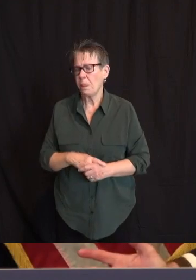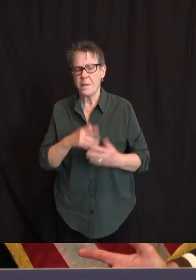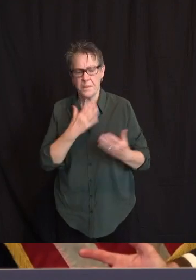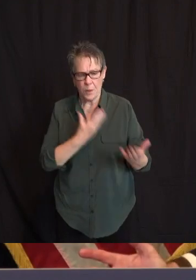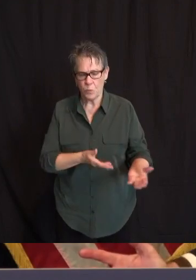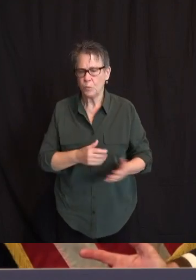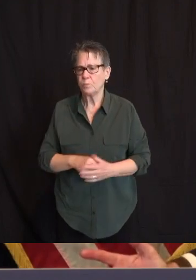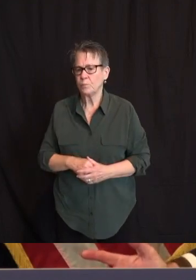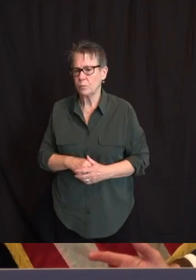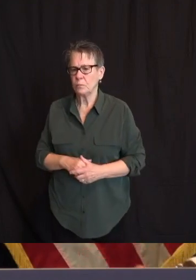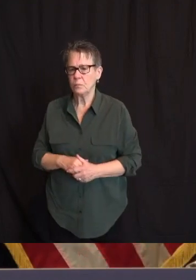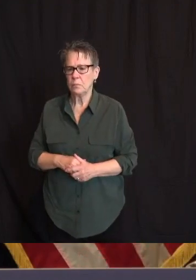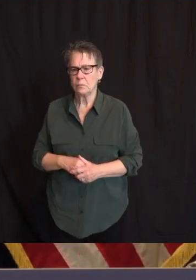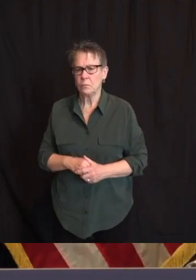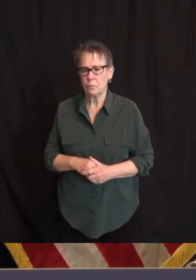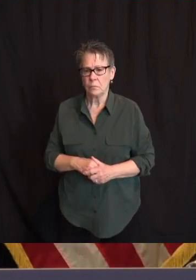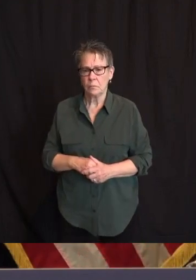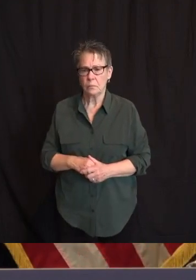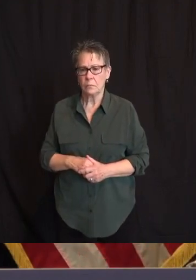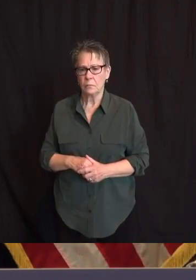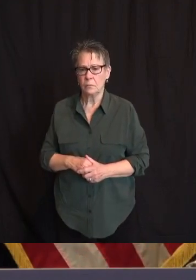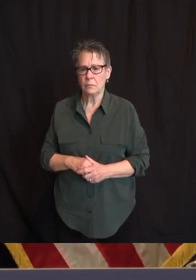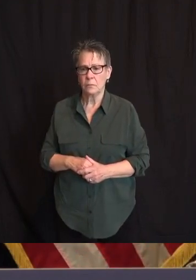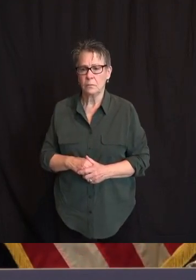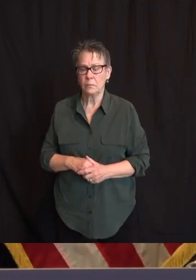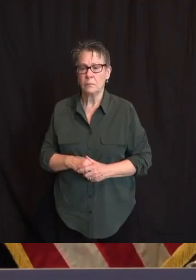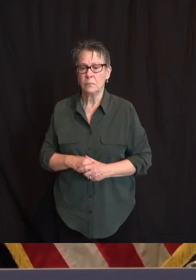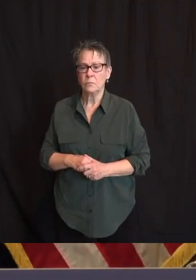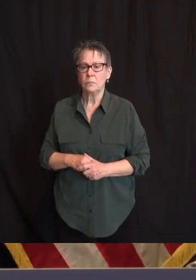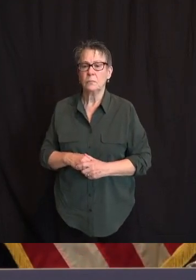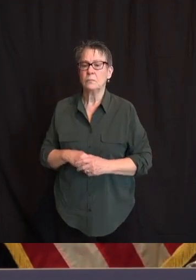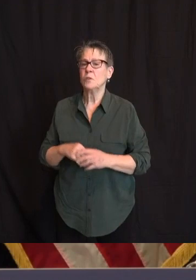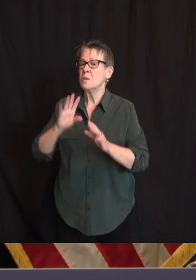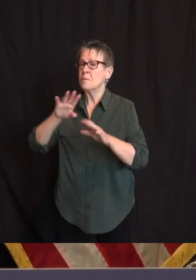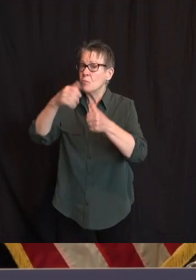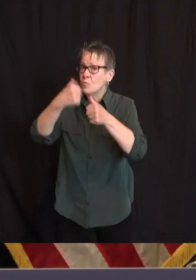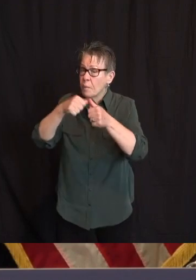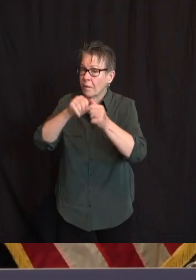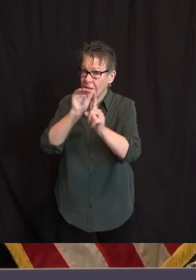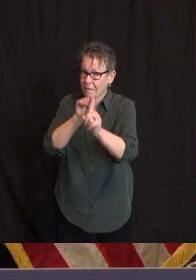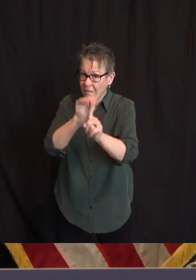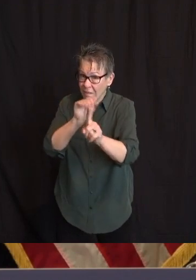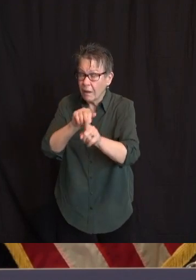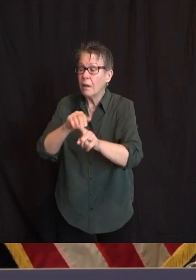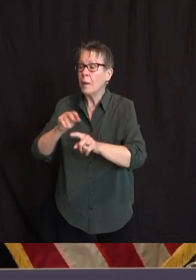to 3 weeks ago. Mm-hmm. Tests that we're announcing today could have been 10 to 14 days ago. Mm-hmm.